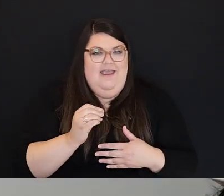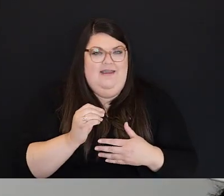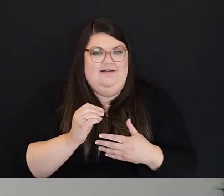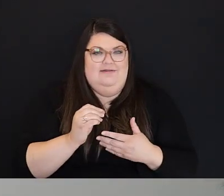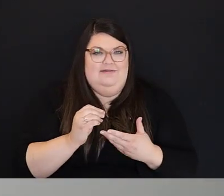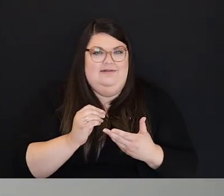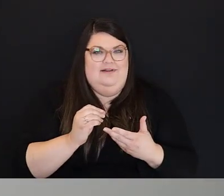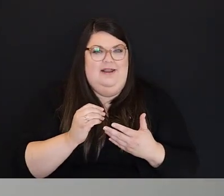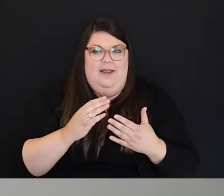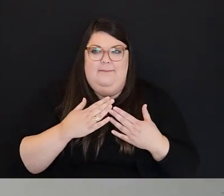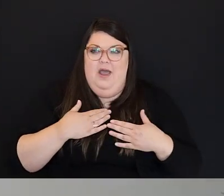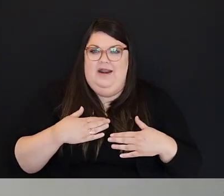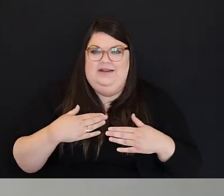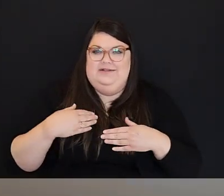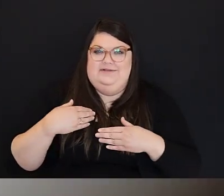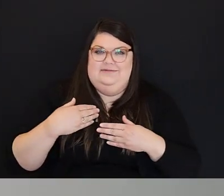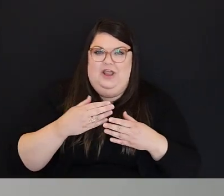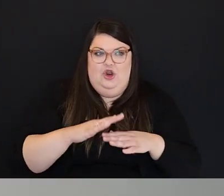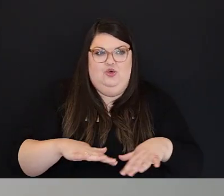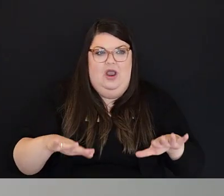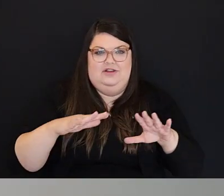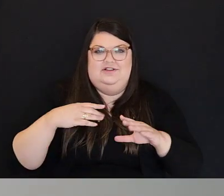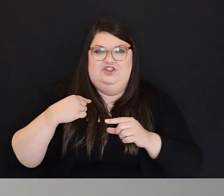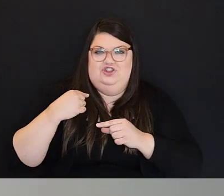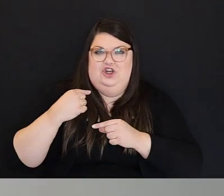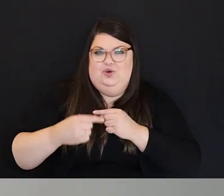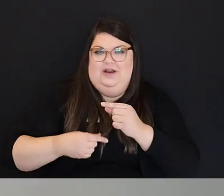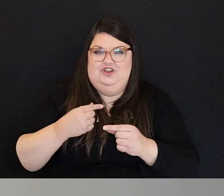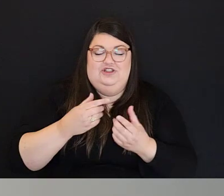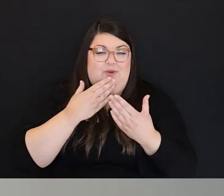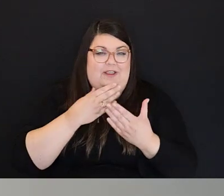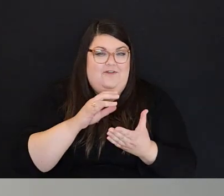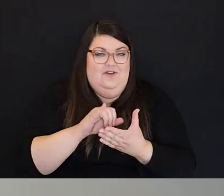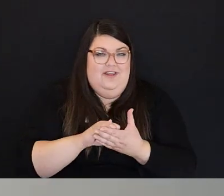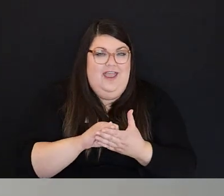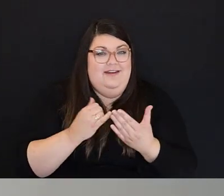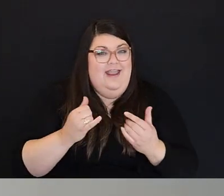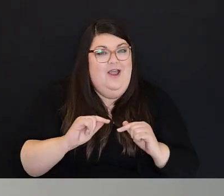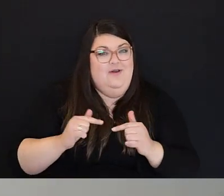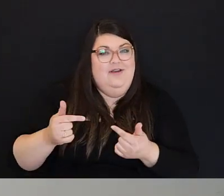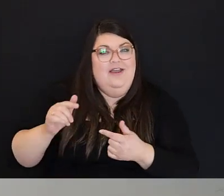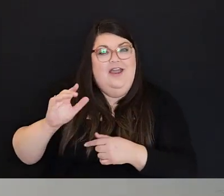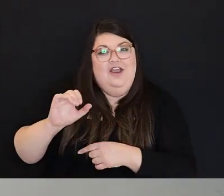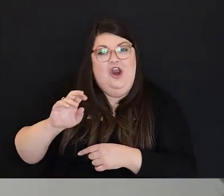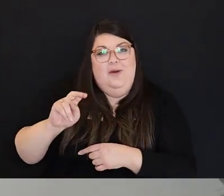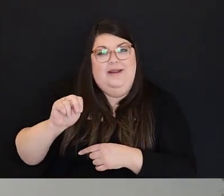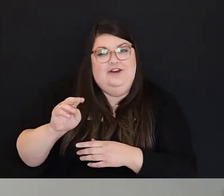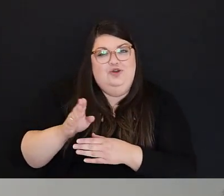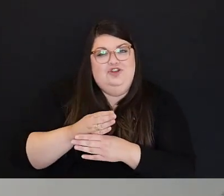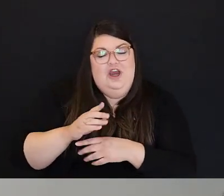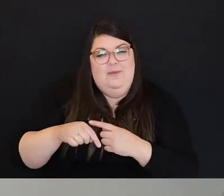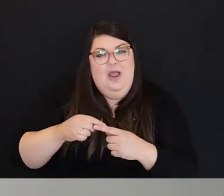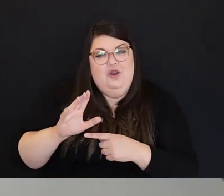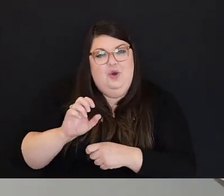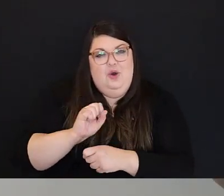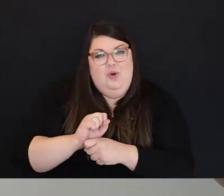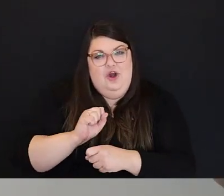our bodies across generations. So thank you for that. We're going to ask Carmen to also share a little bit